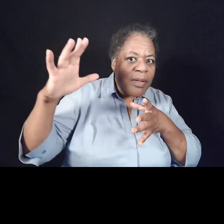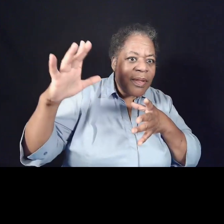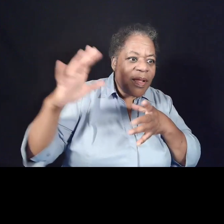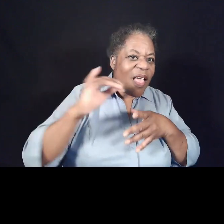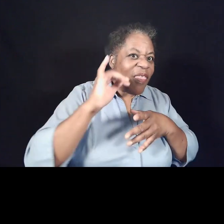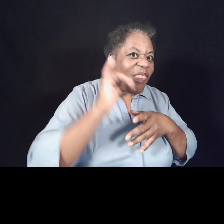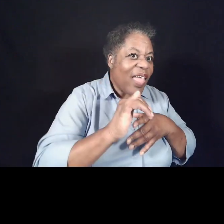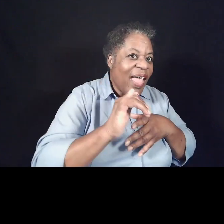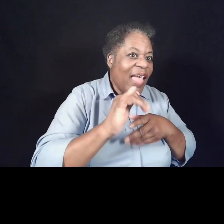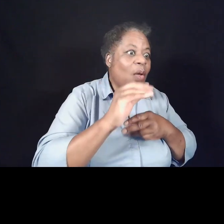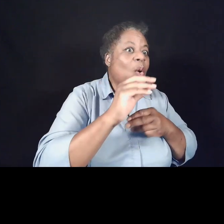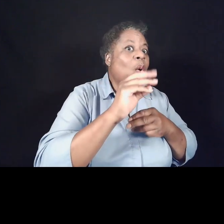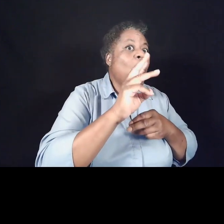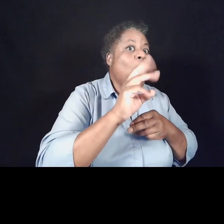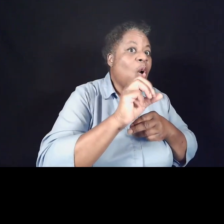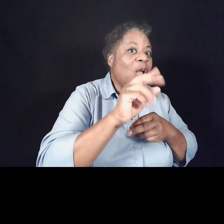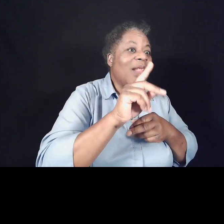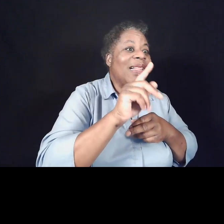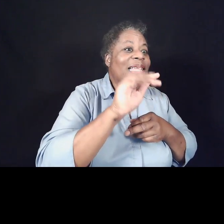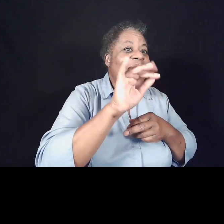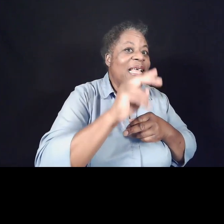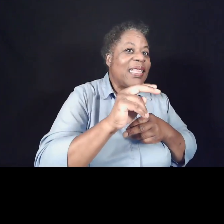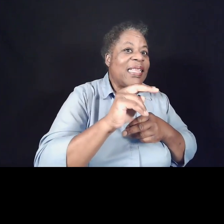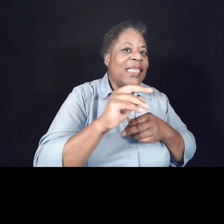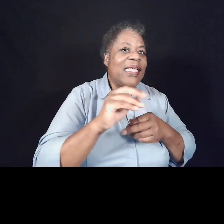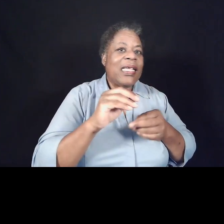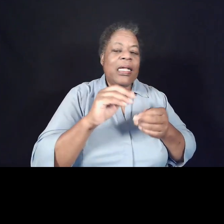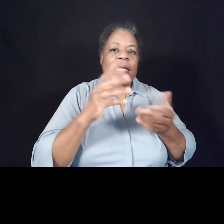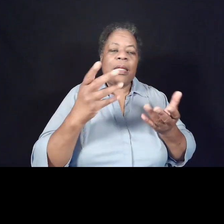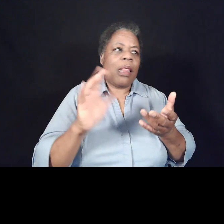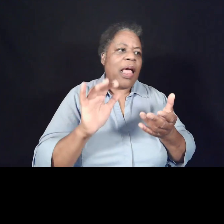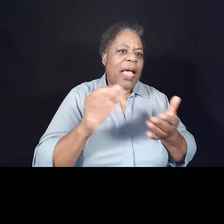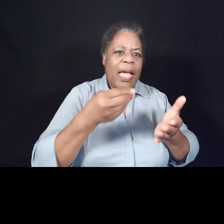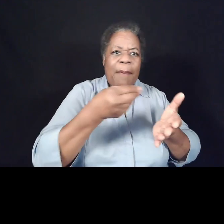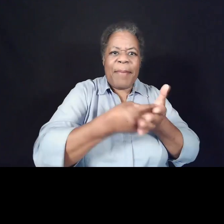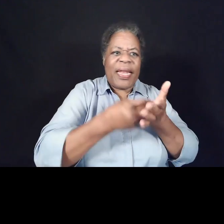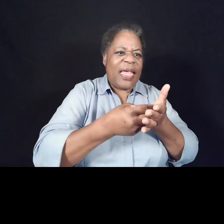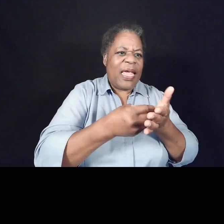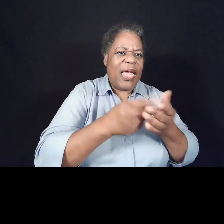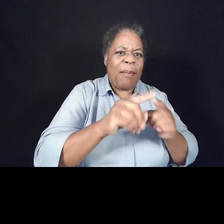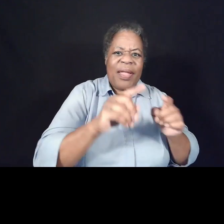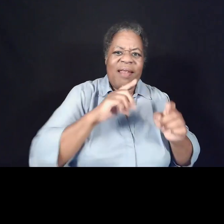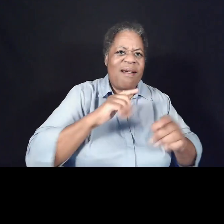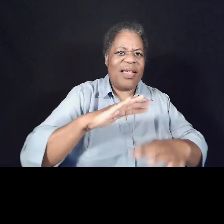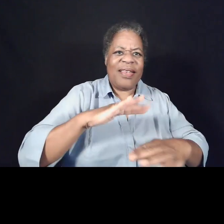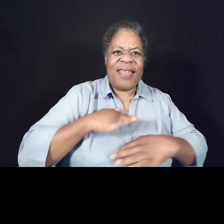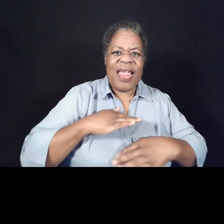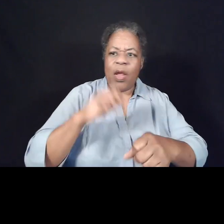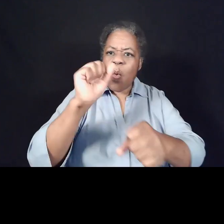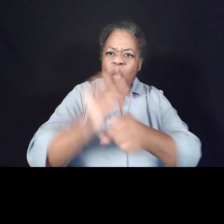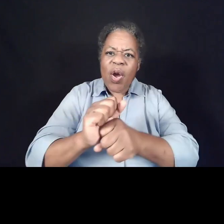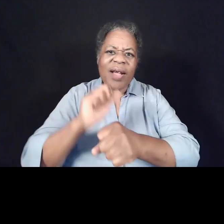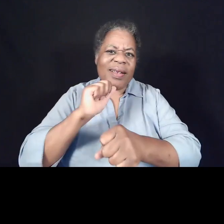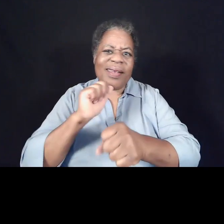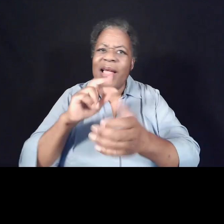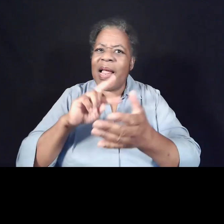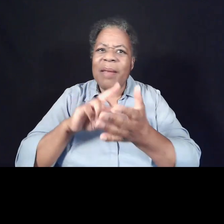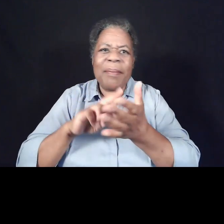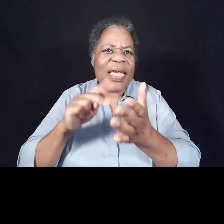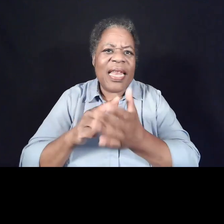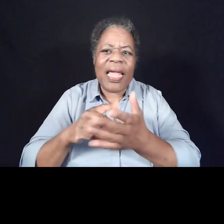It's money without contentment, work without real meaning,